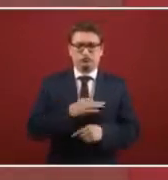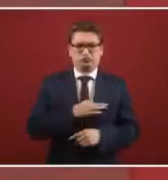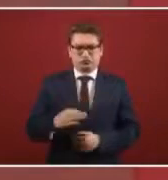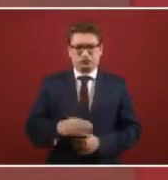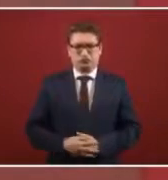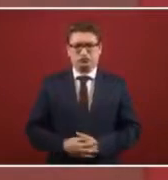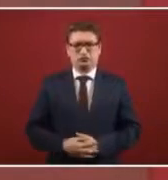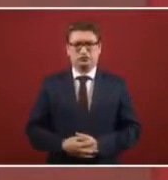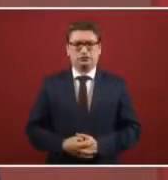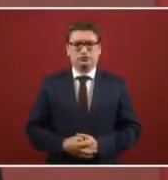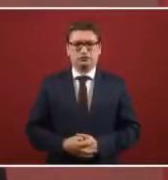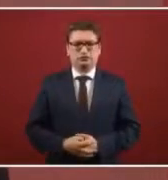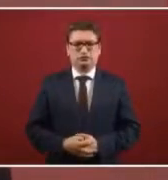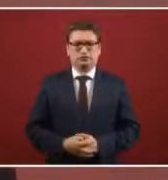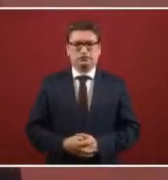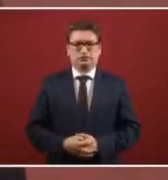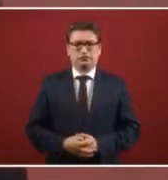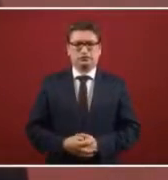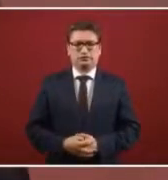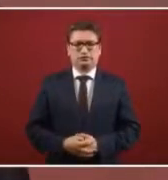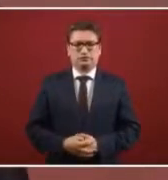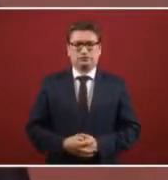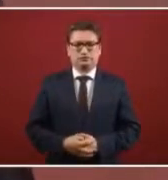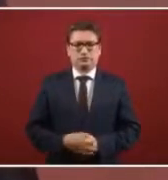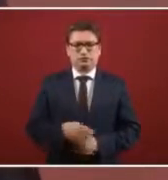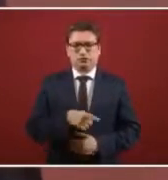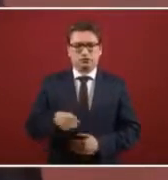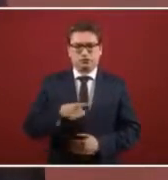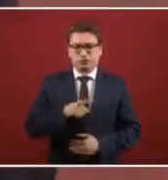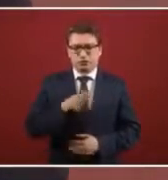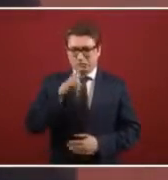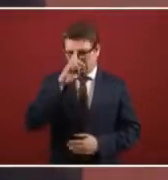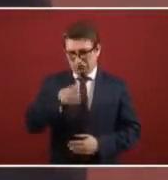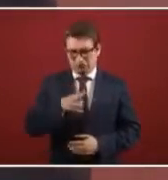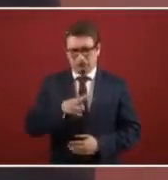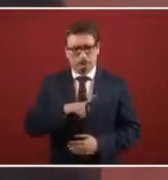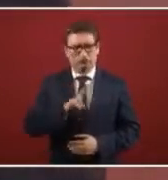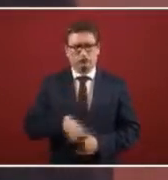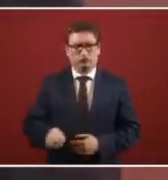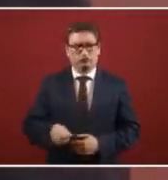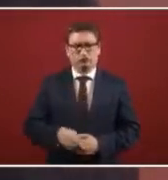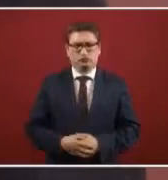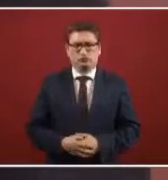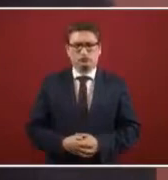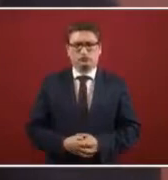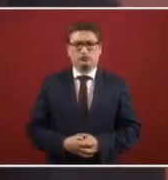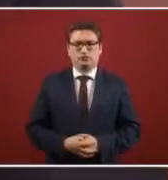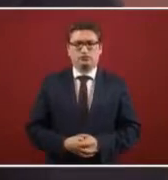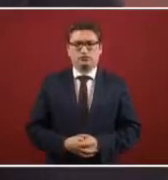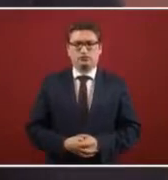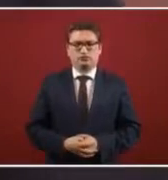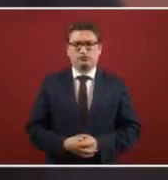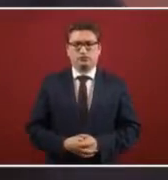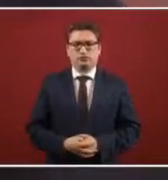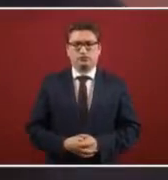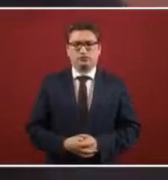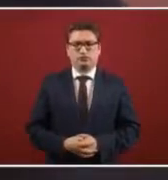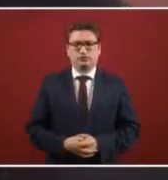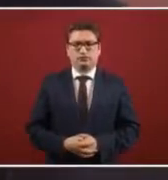temas. regarding these matters. No va a haber censura There nunca is no jamás. censoring, never again.